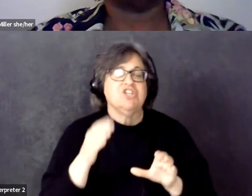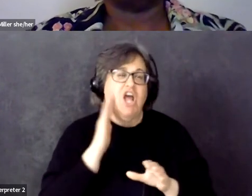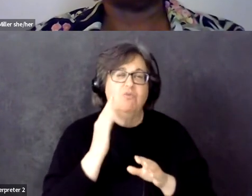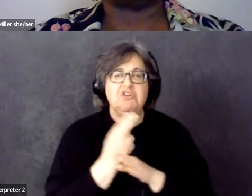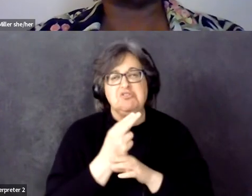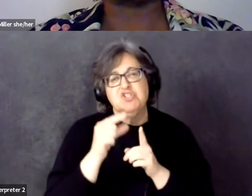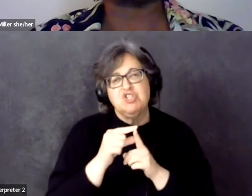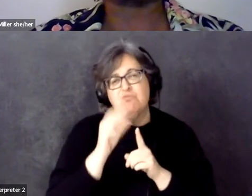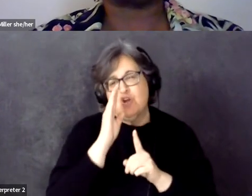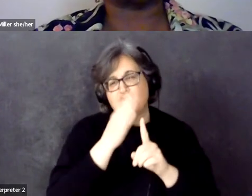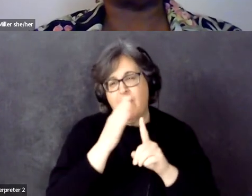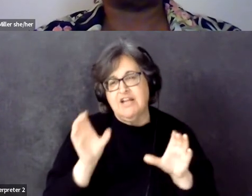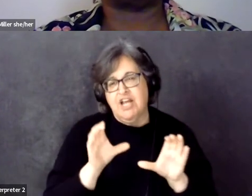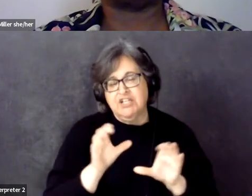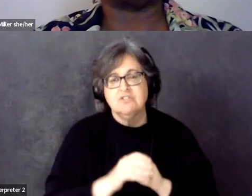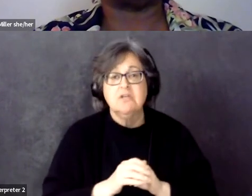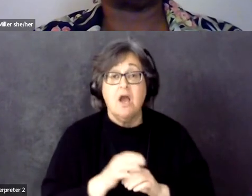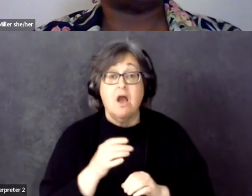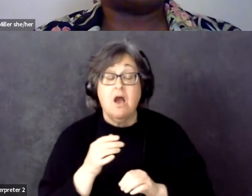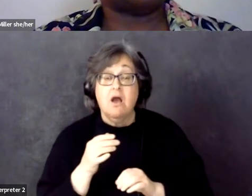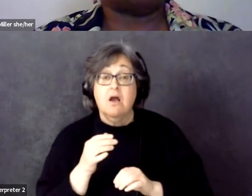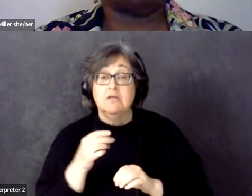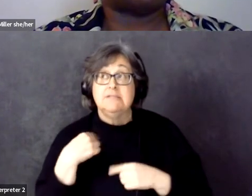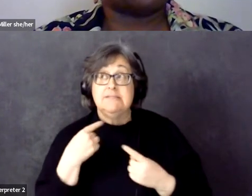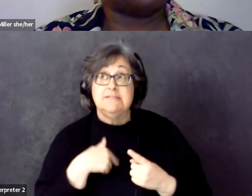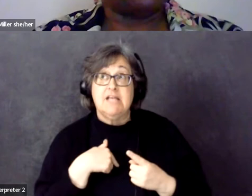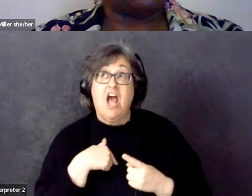direct actions. Since I've been there,